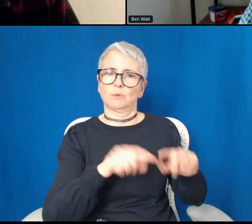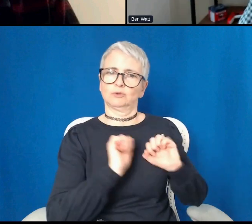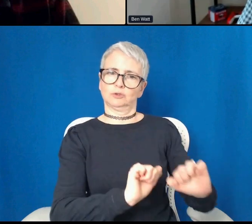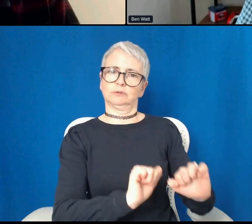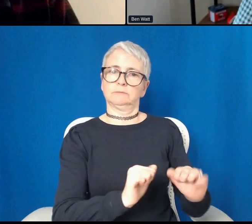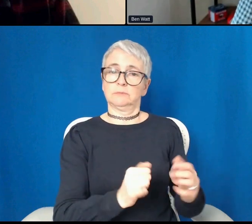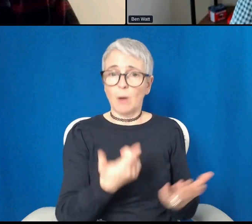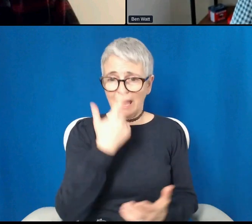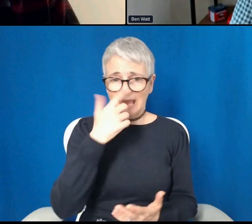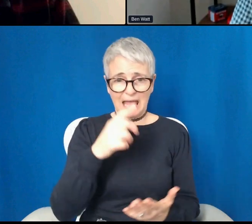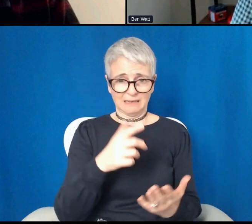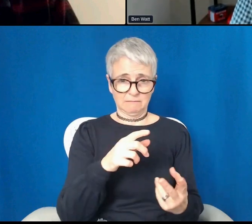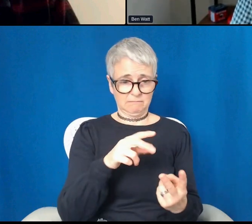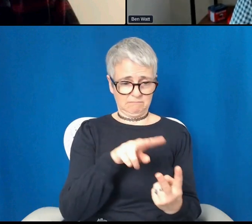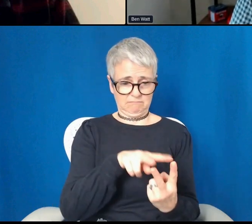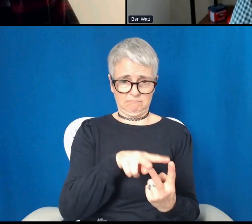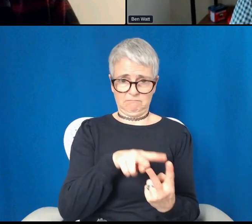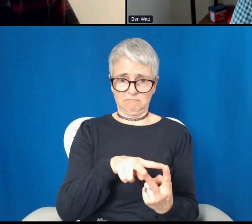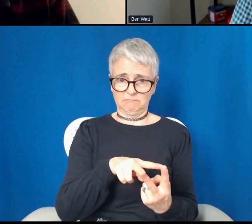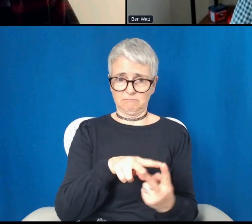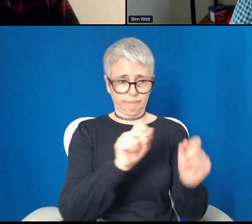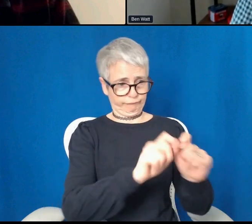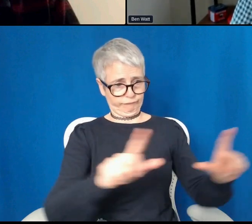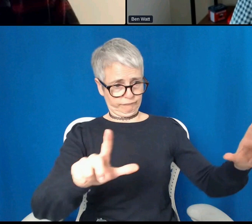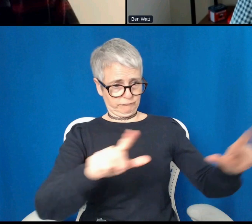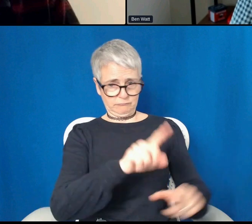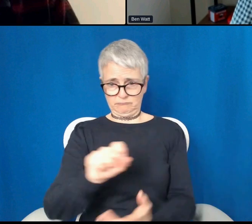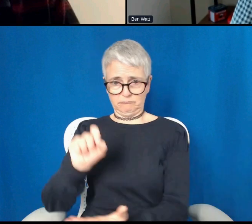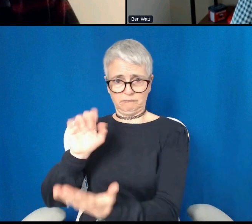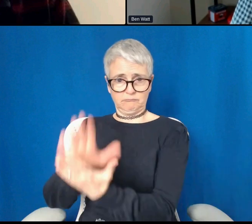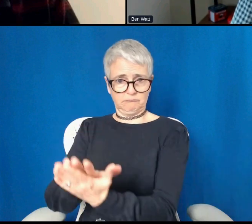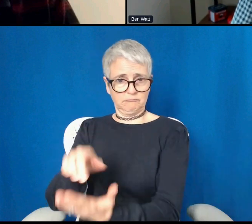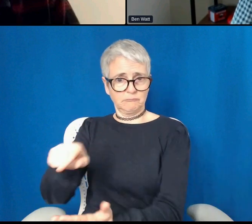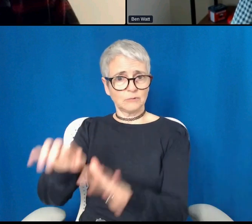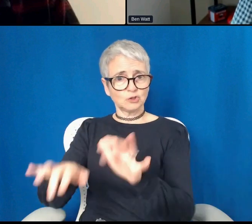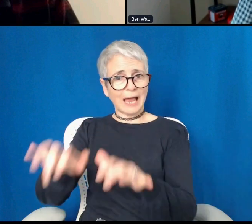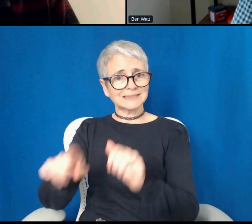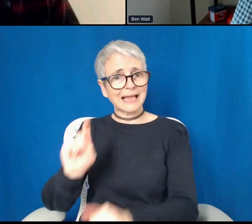into the chat just at the end of this session for you to follow up on.